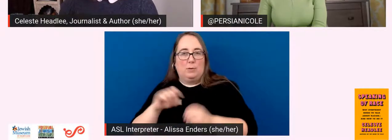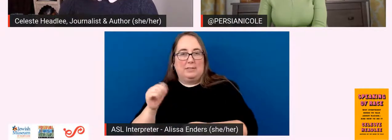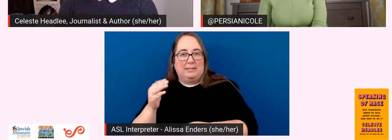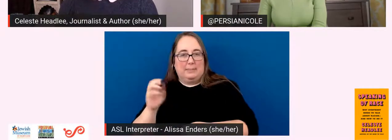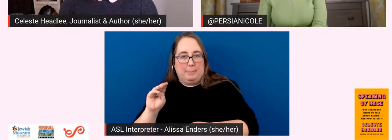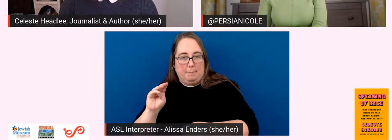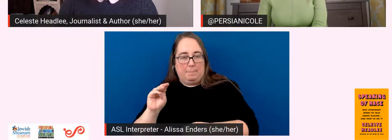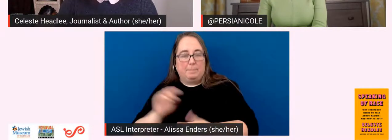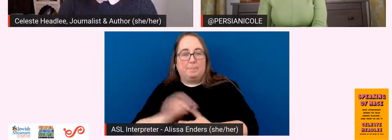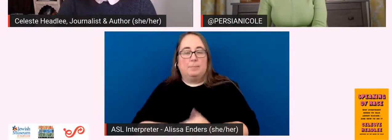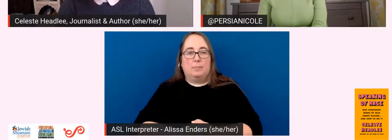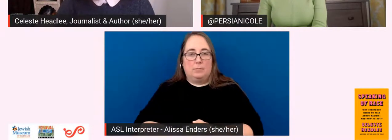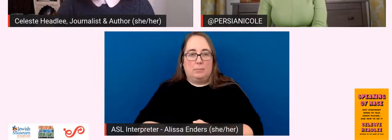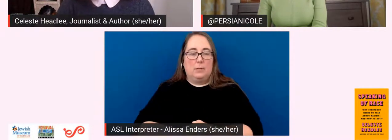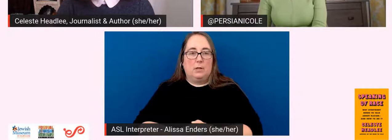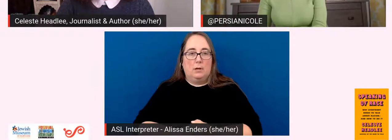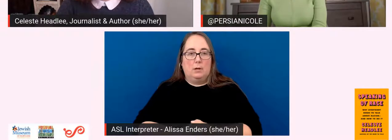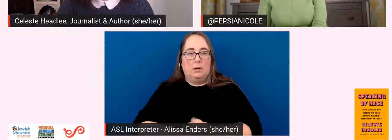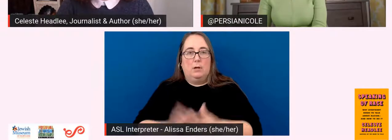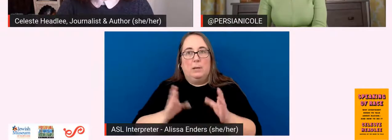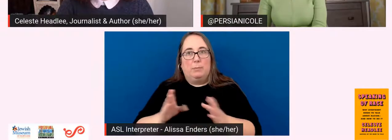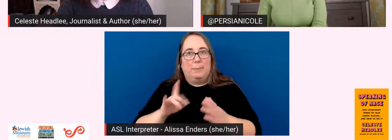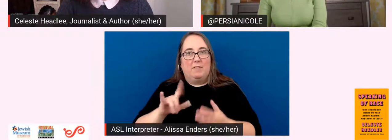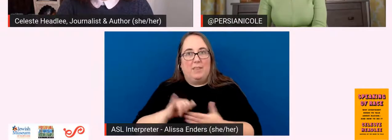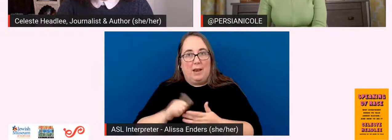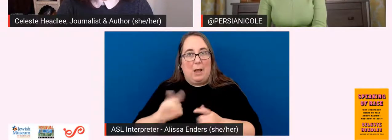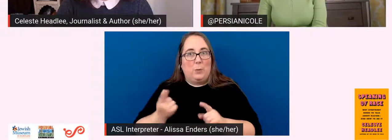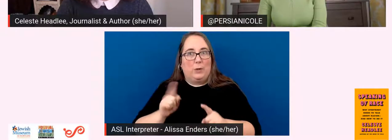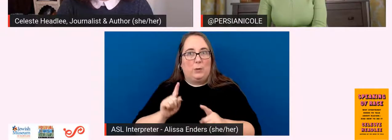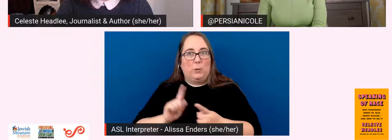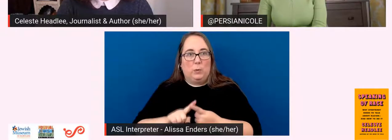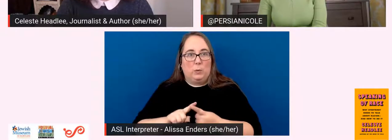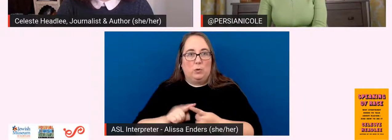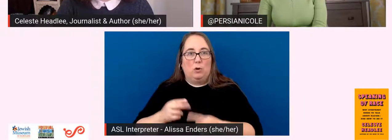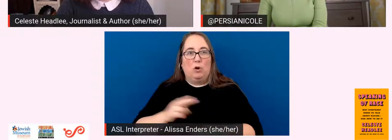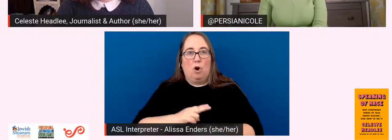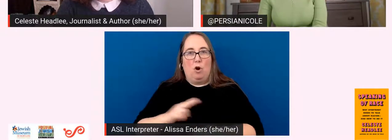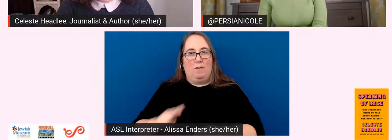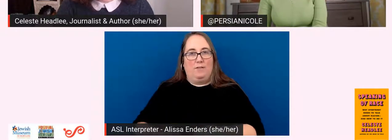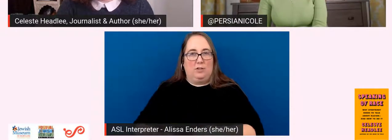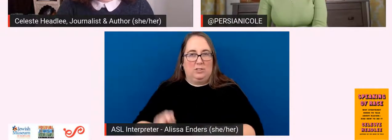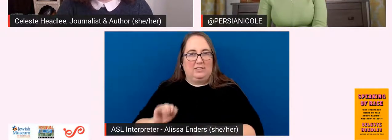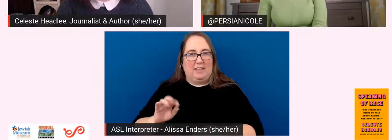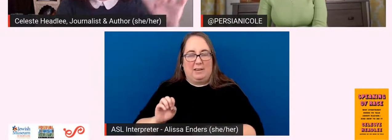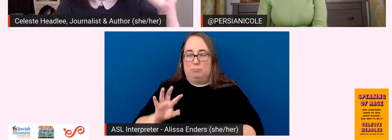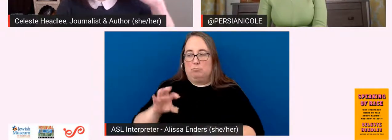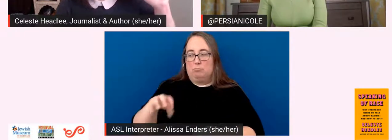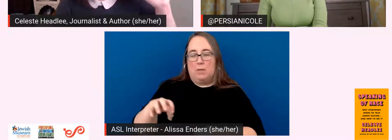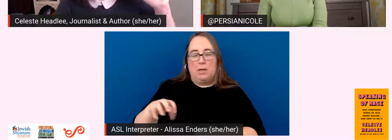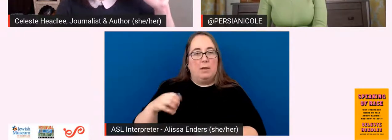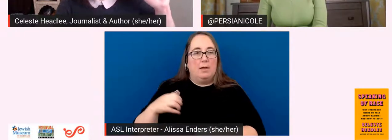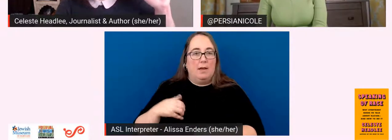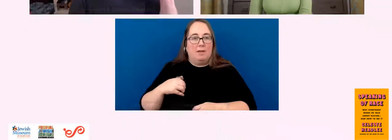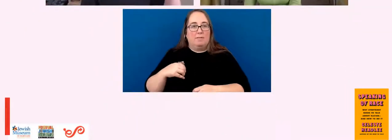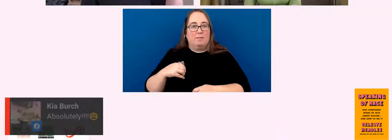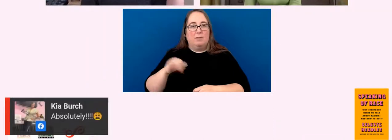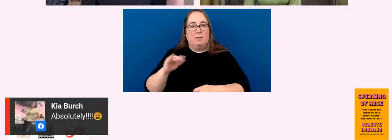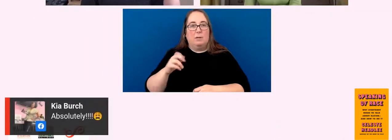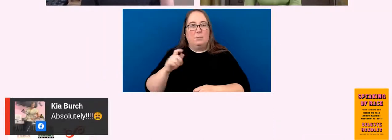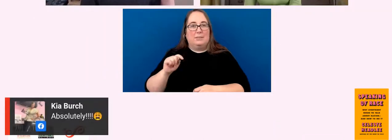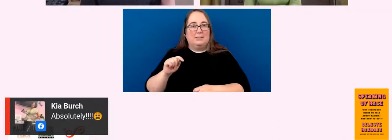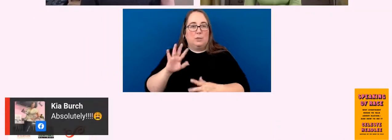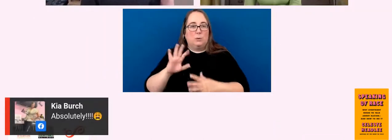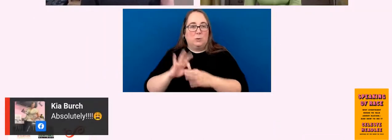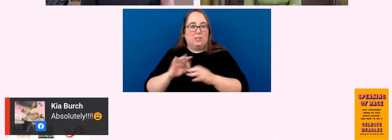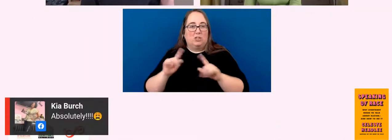in preparing for that, I went to the Harvard site. There's a site where they have implicit association tests. It's